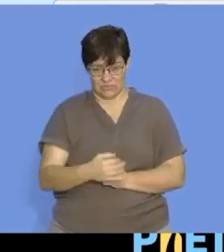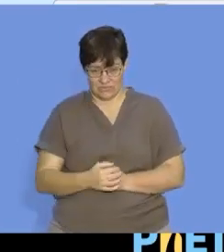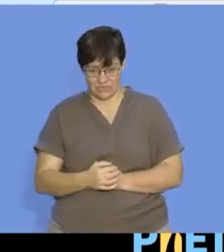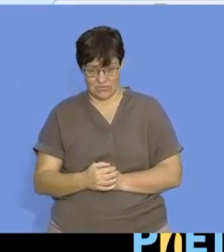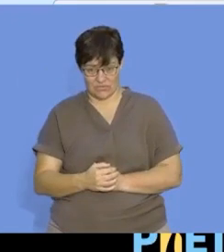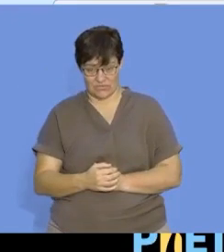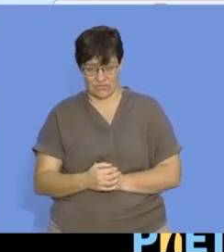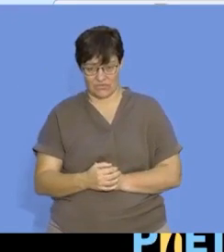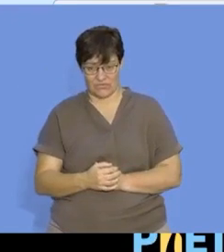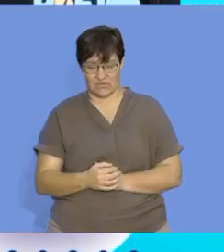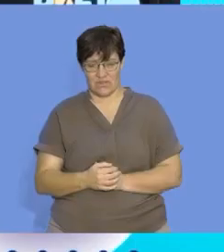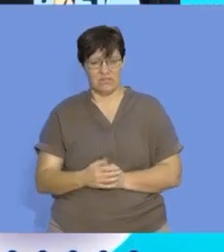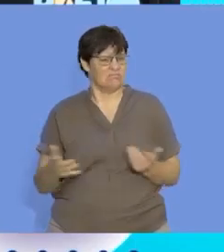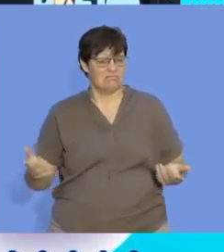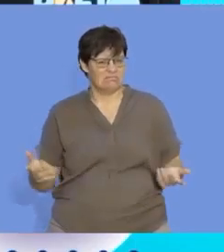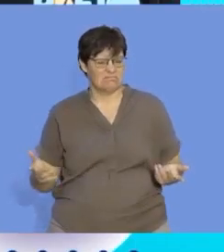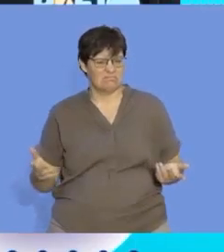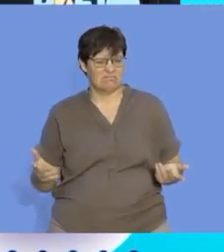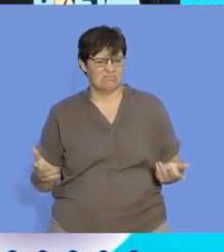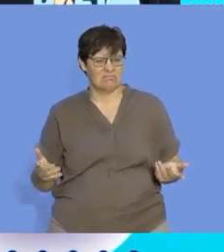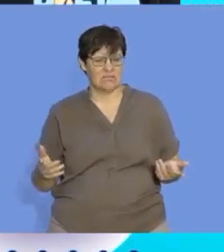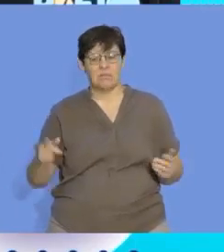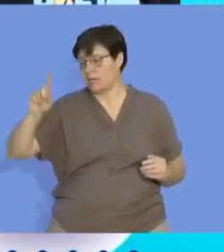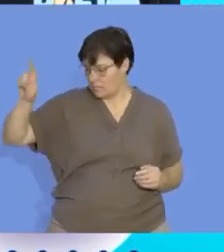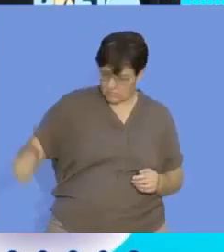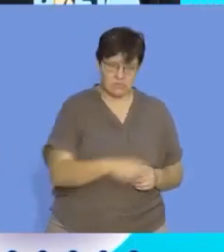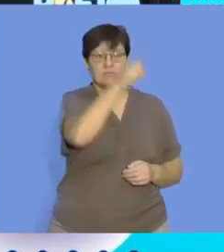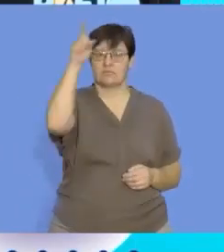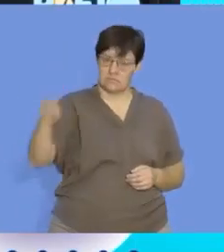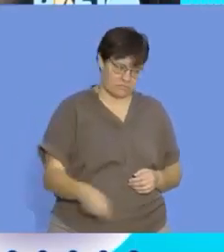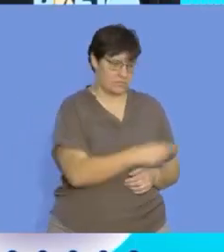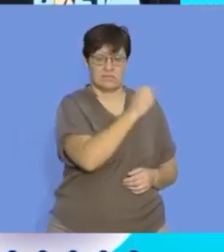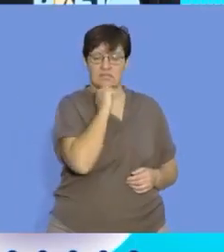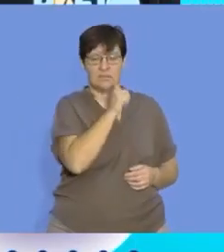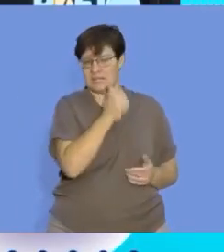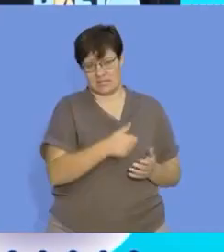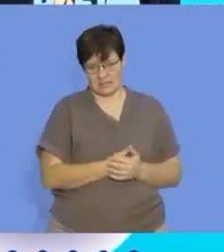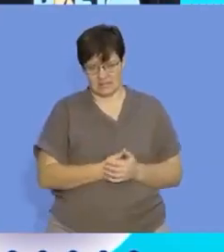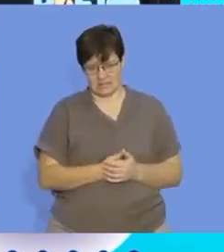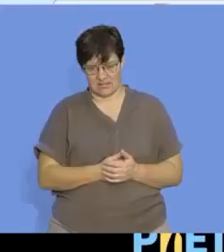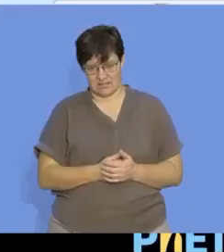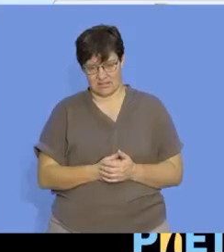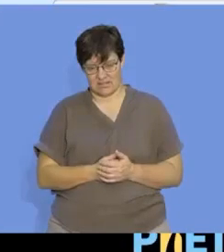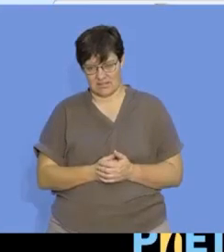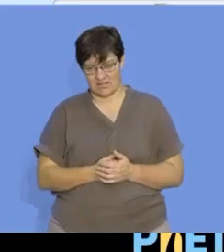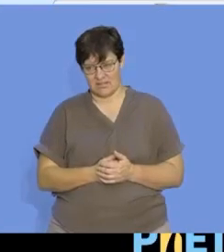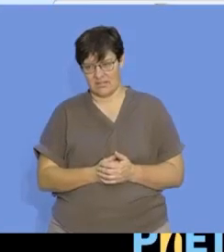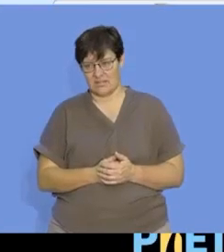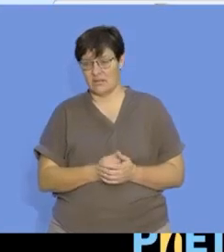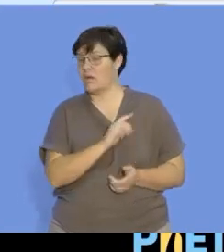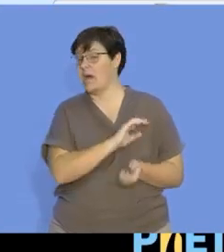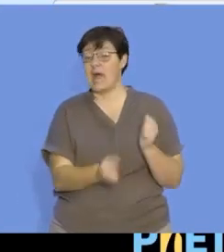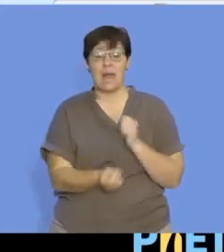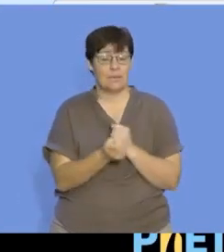It doesn't matter that he went upside down. Makes no difference. What was happening